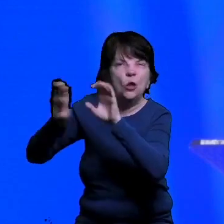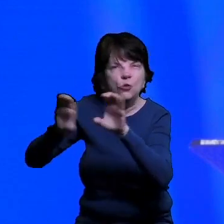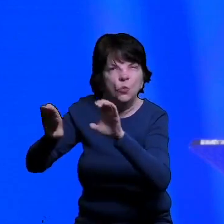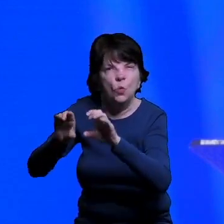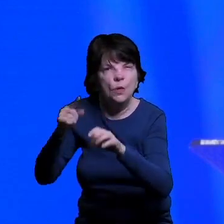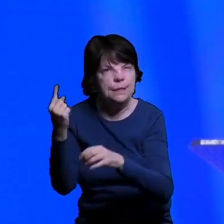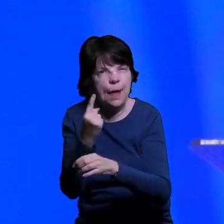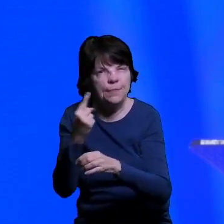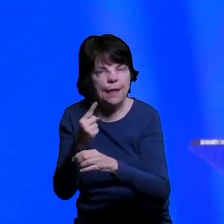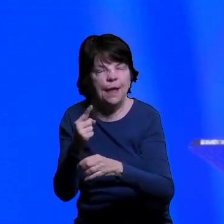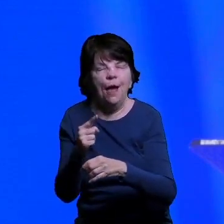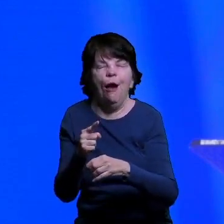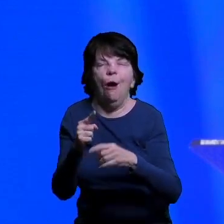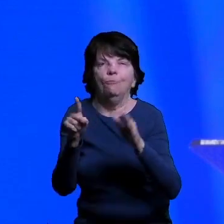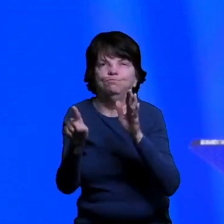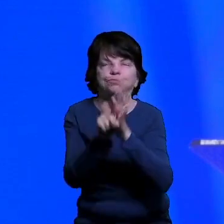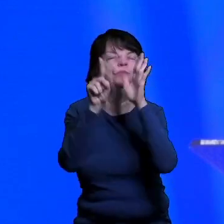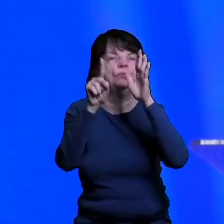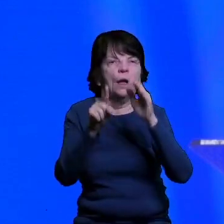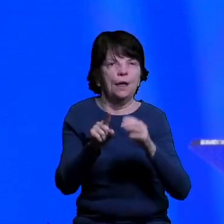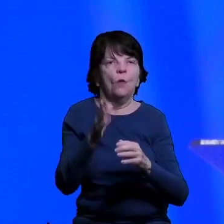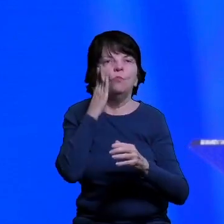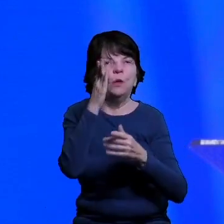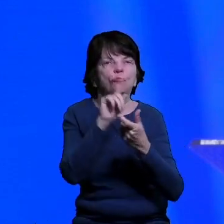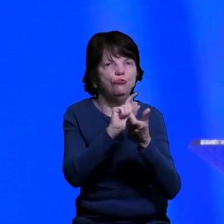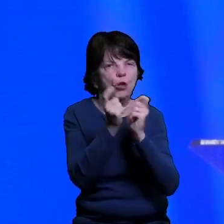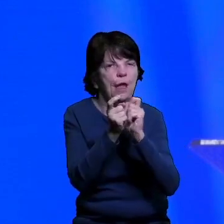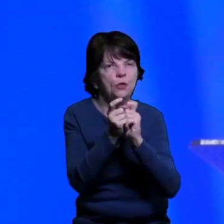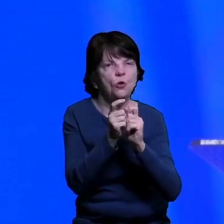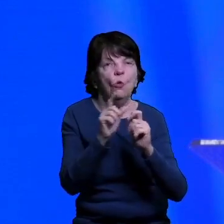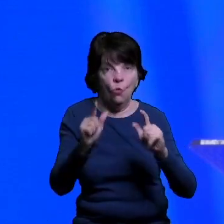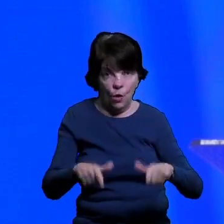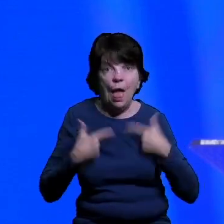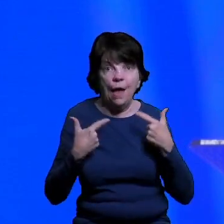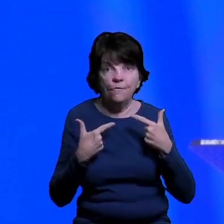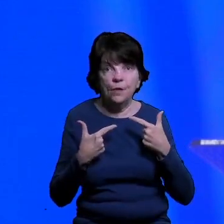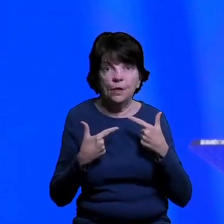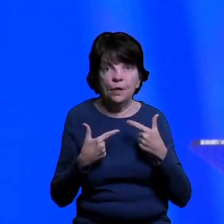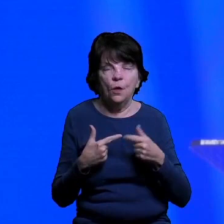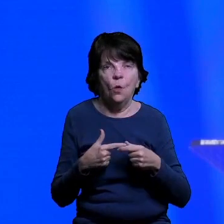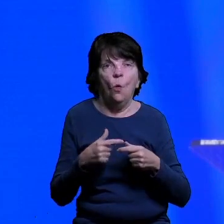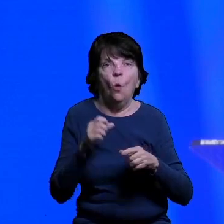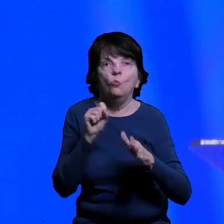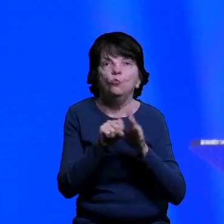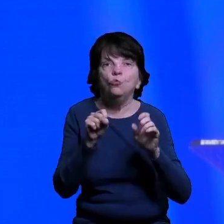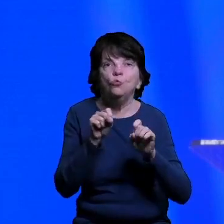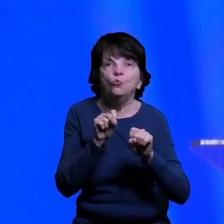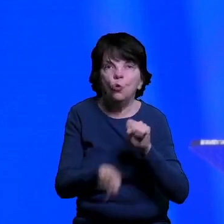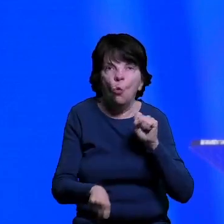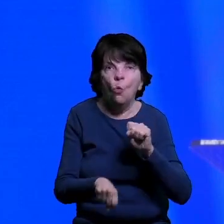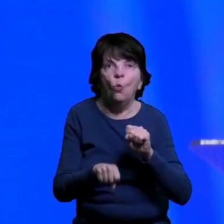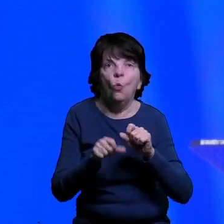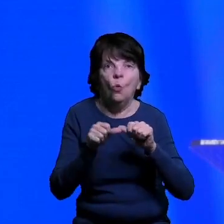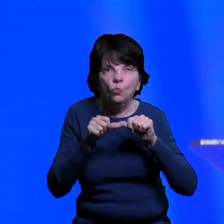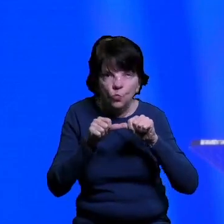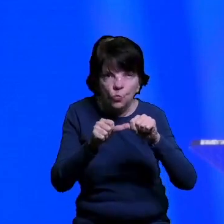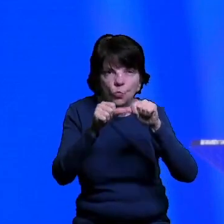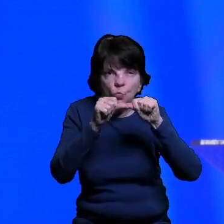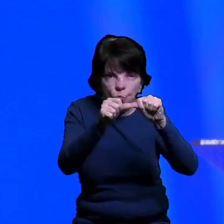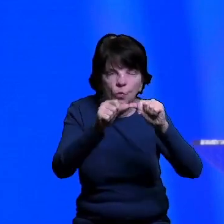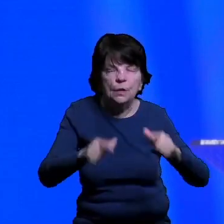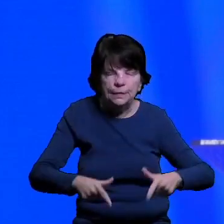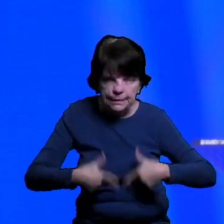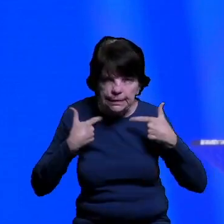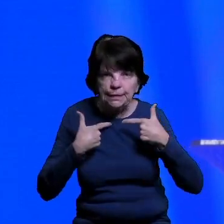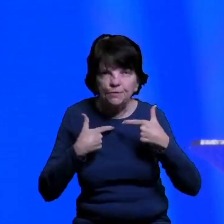change the direction of your life, and you don't want to miss it, so you keep moving forward. It's believing